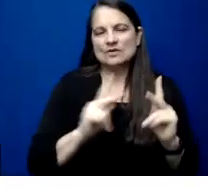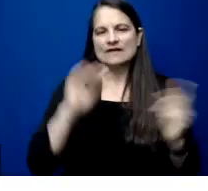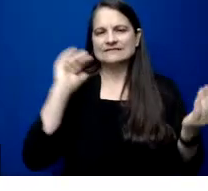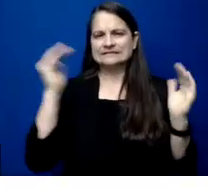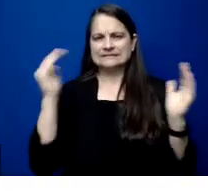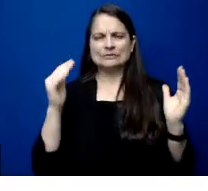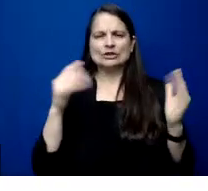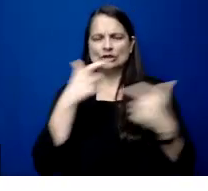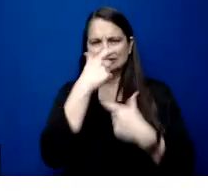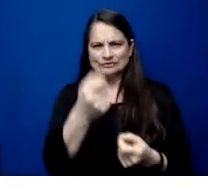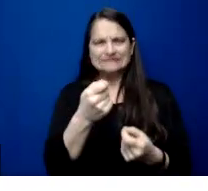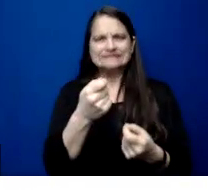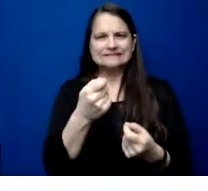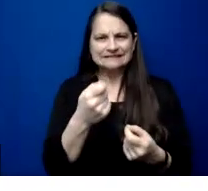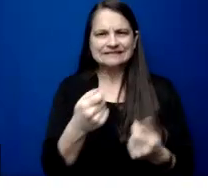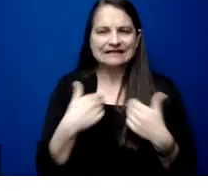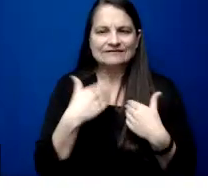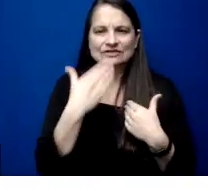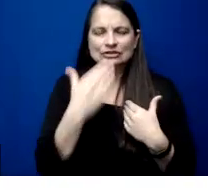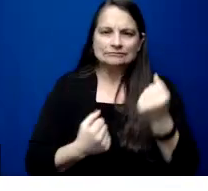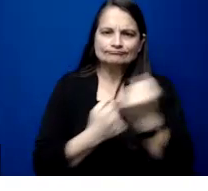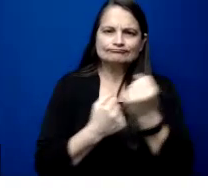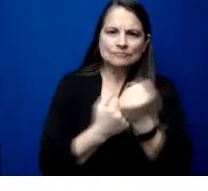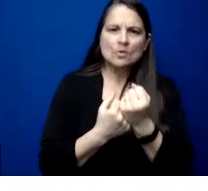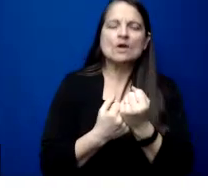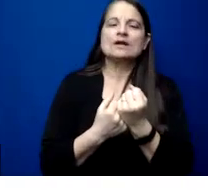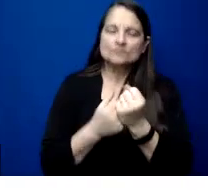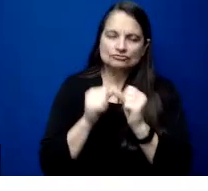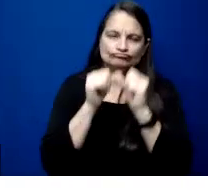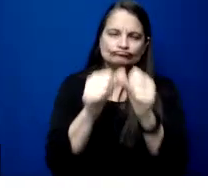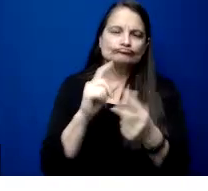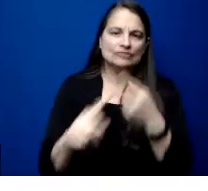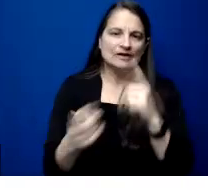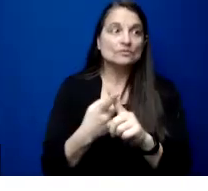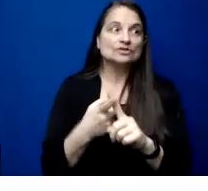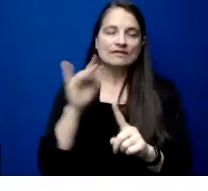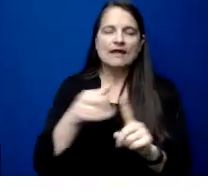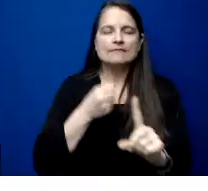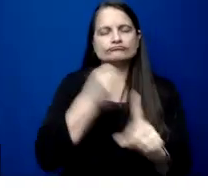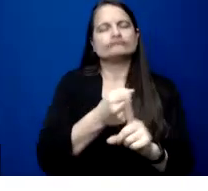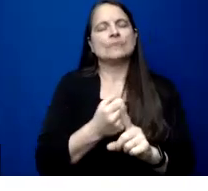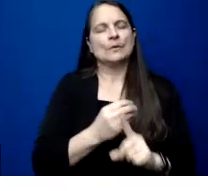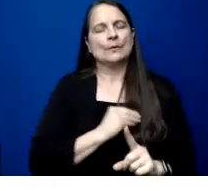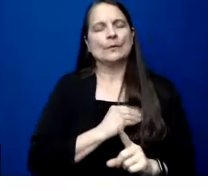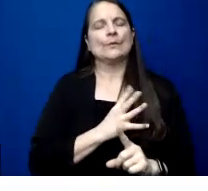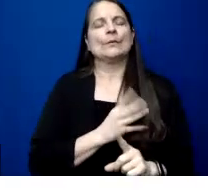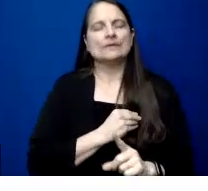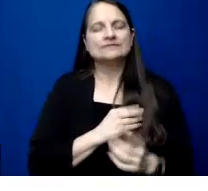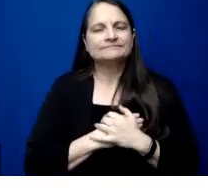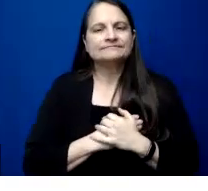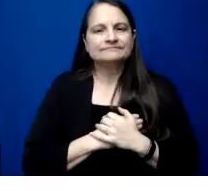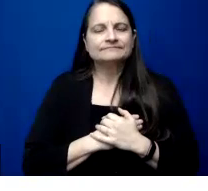create an amazing support network and foster lifelong friendships, which is such a positive impact on one's well-being. And not